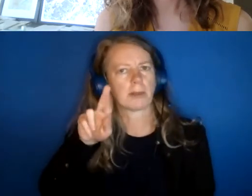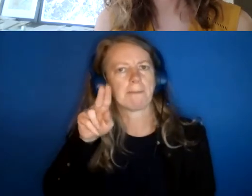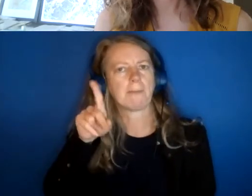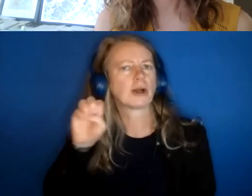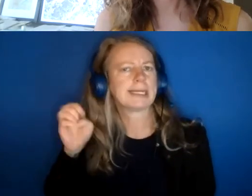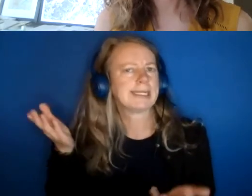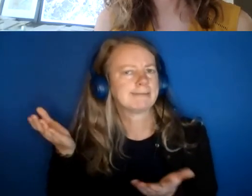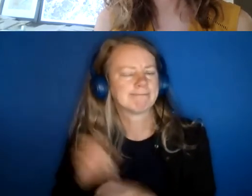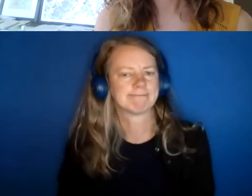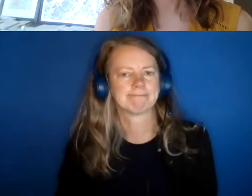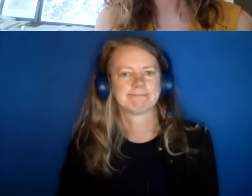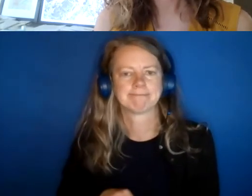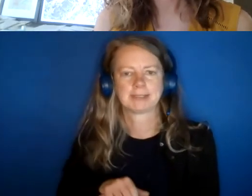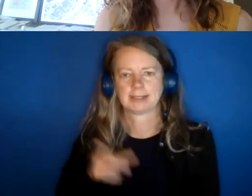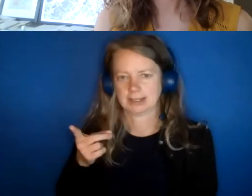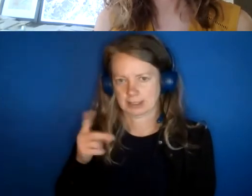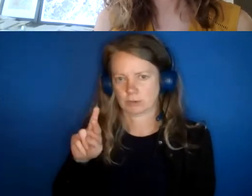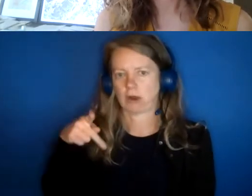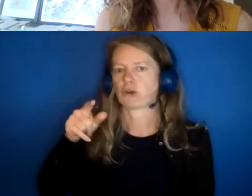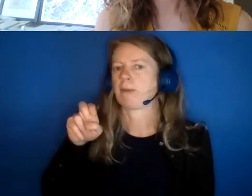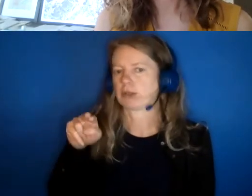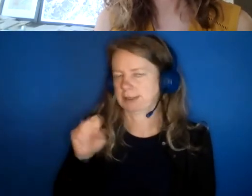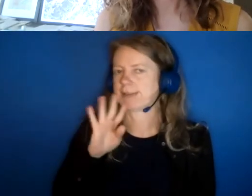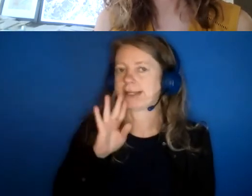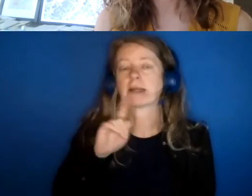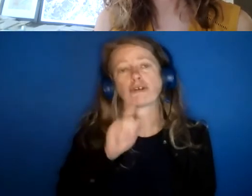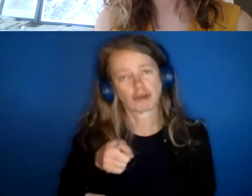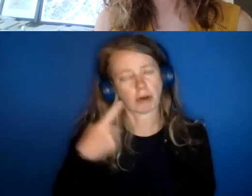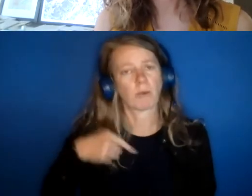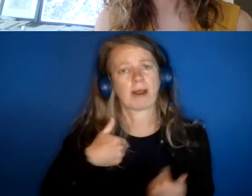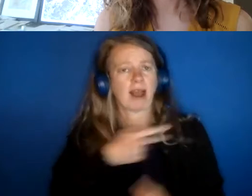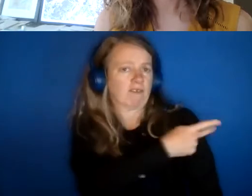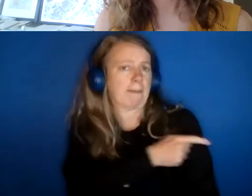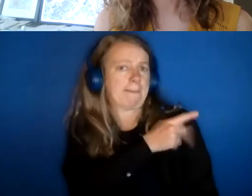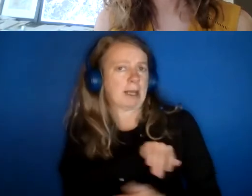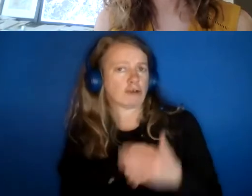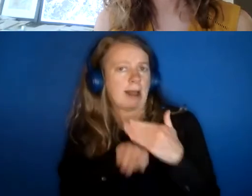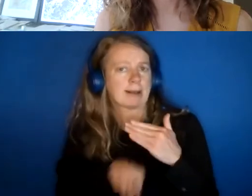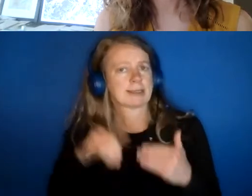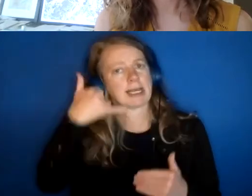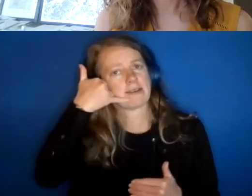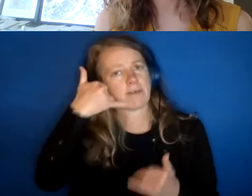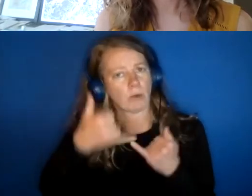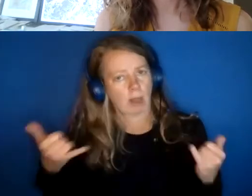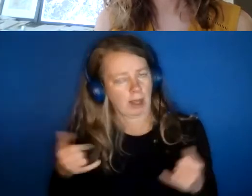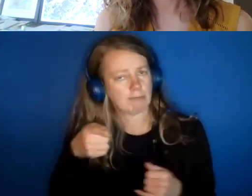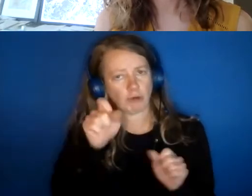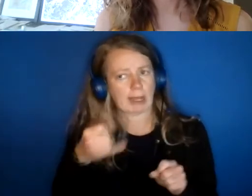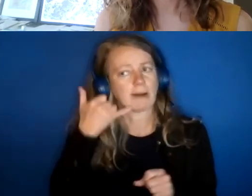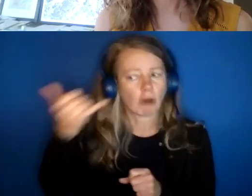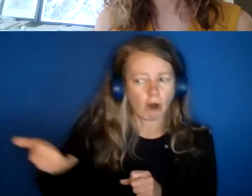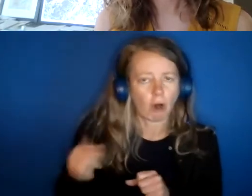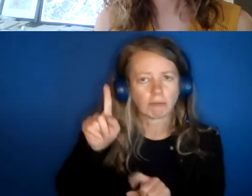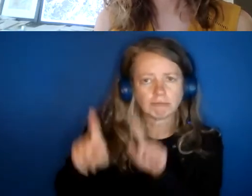Sure. There's a patient access line that you can call to get information about how to